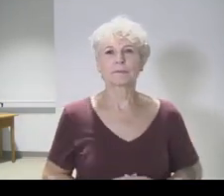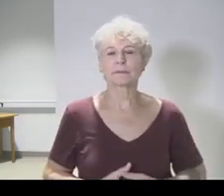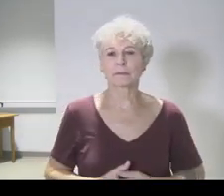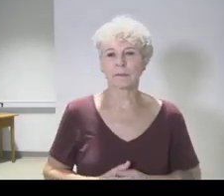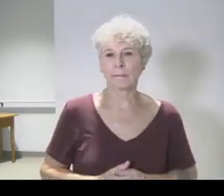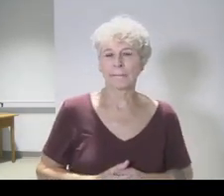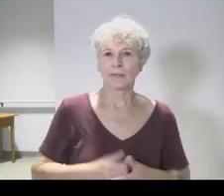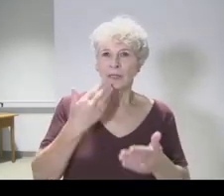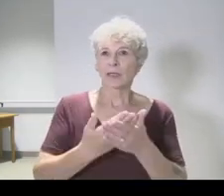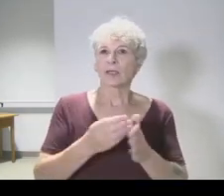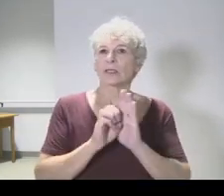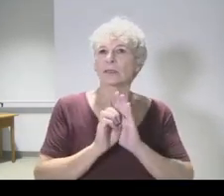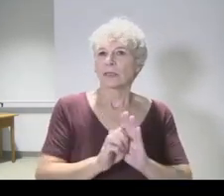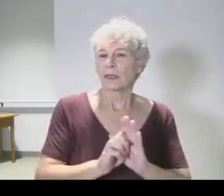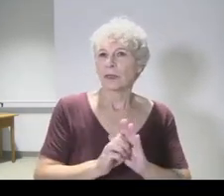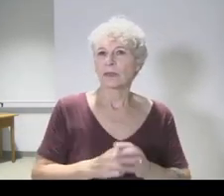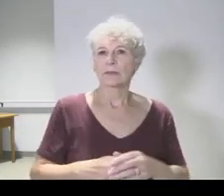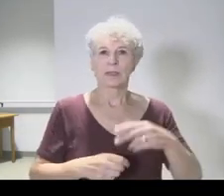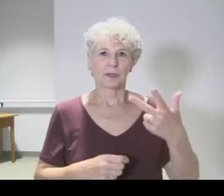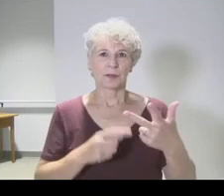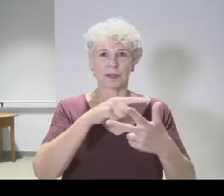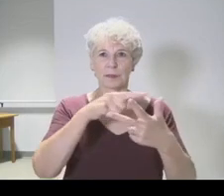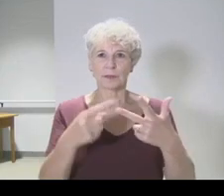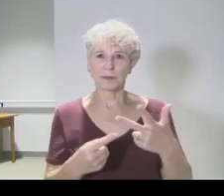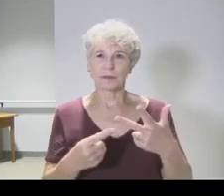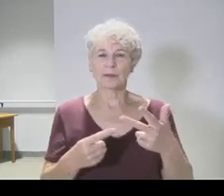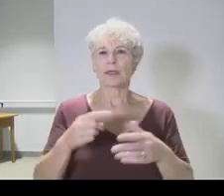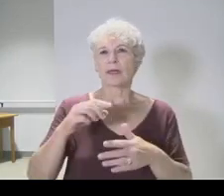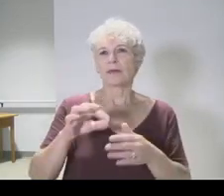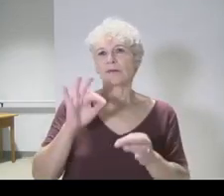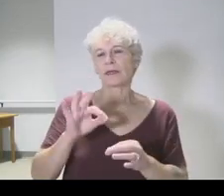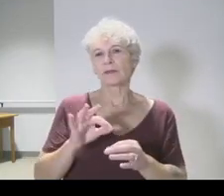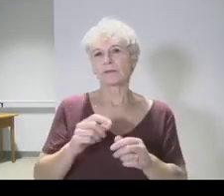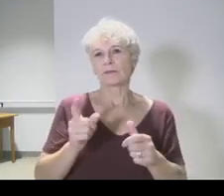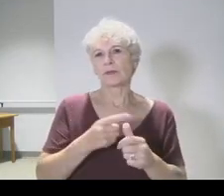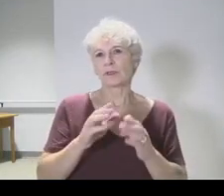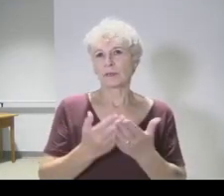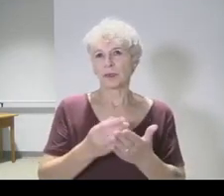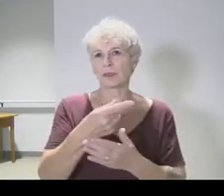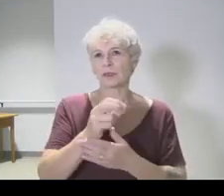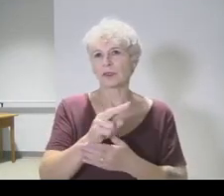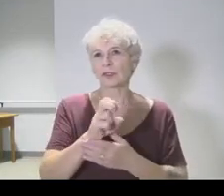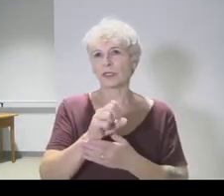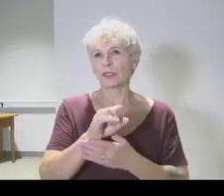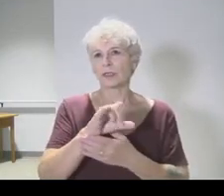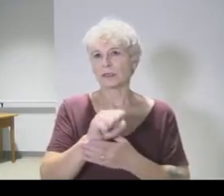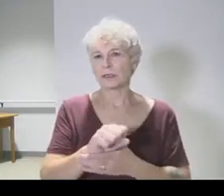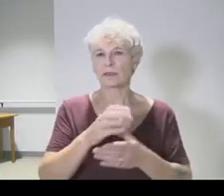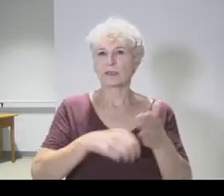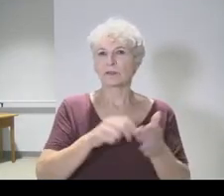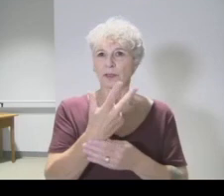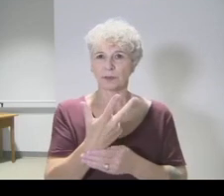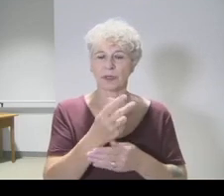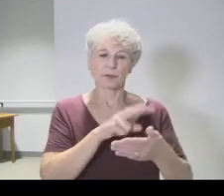A really good example of this, these three passions, is actually found in the very first book of the Bible, Genesis chapter 3, where